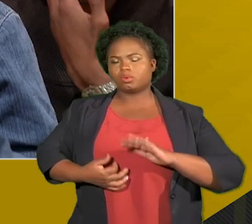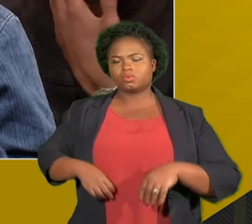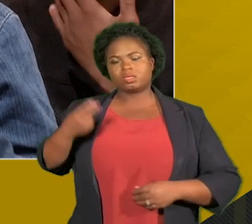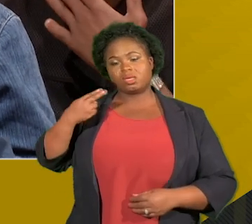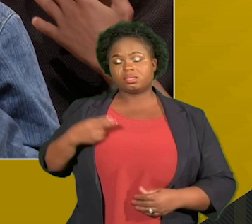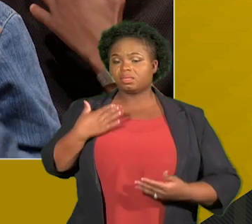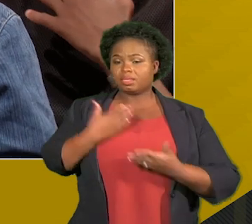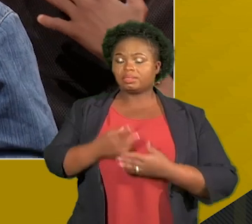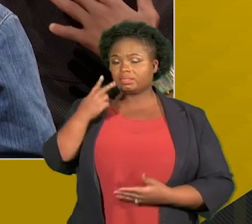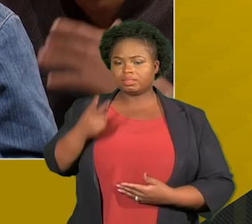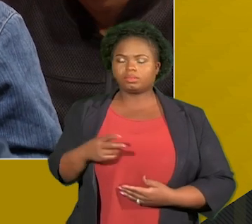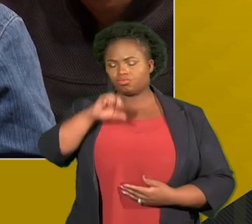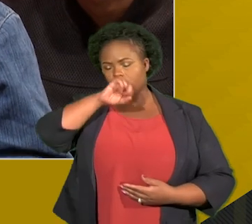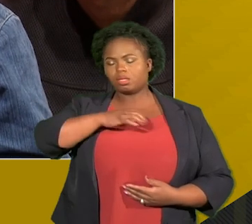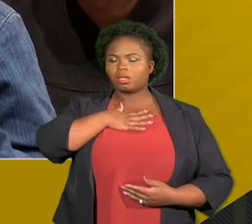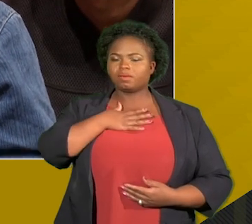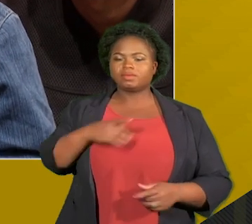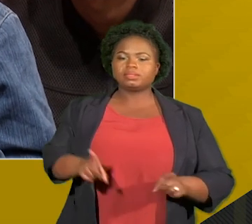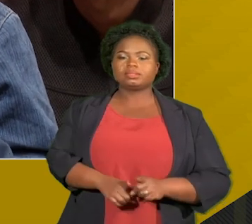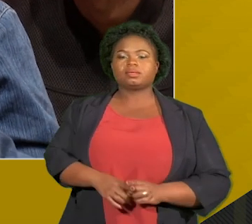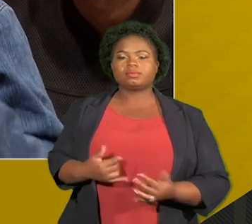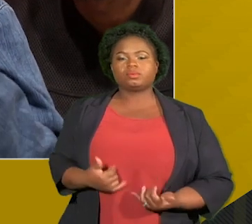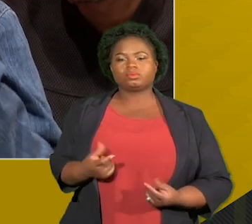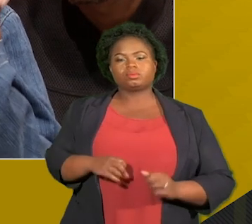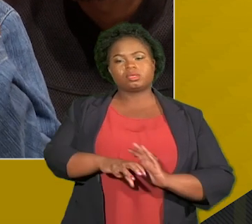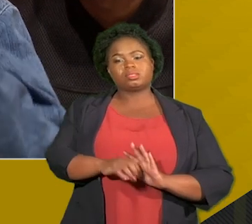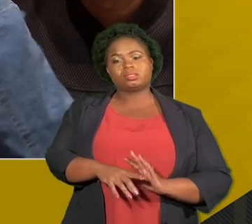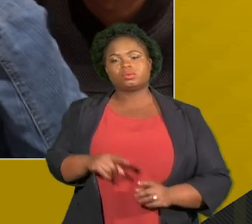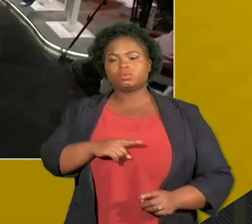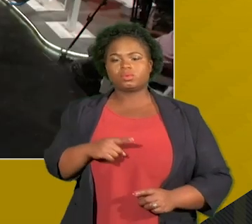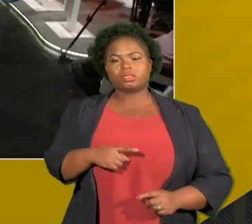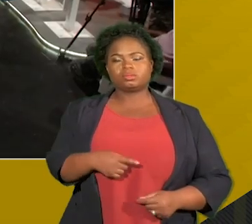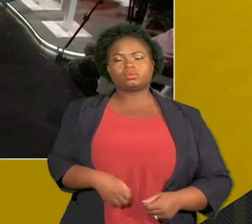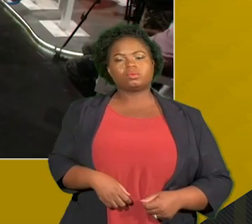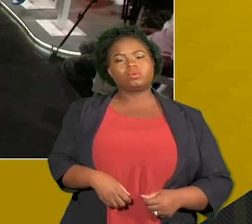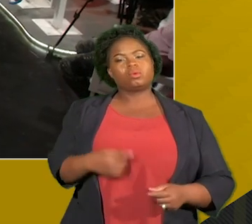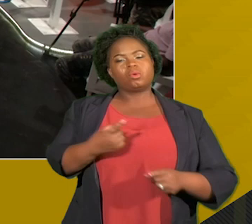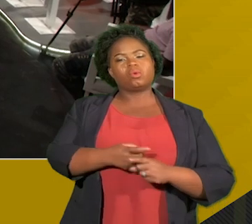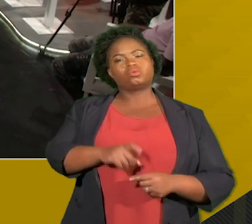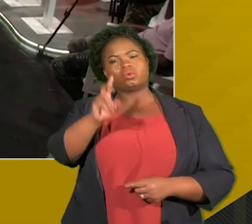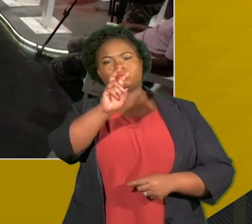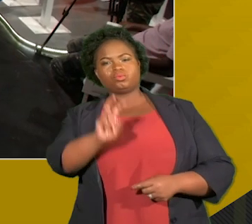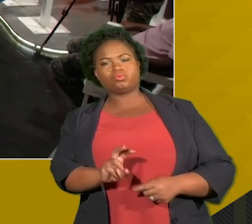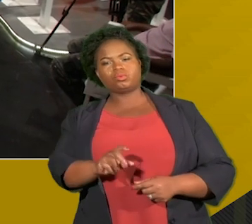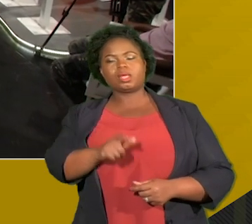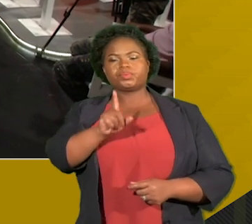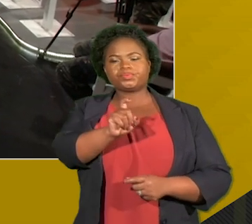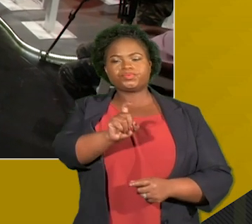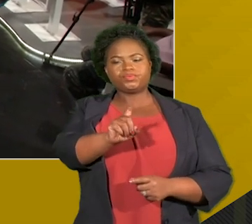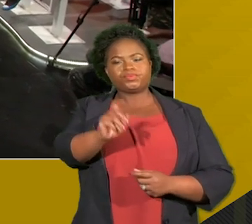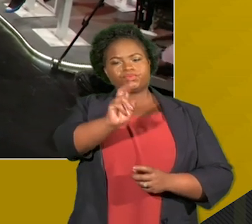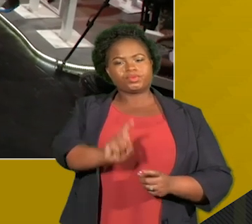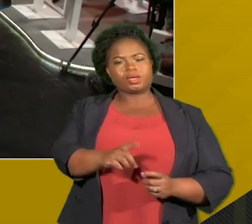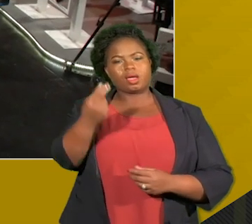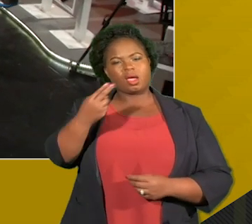ene nyambona ukuthi like uyayithanda lento le even now wenza imarketing u decide ukuthi kungcona enze graffiti. So like mina into engifuna ukuyazi ukuthi like singamsiza